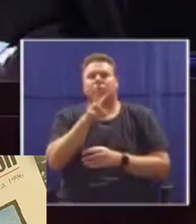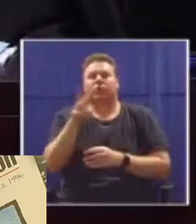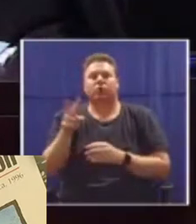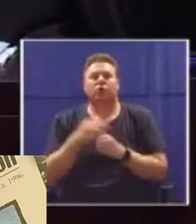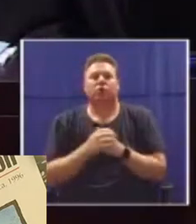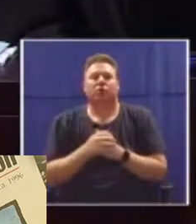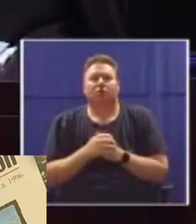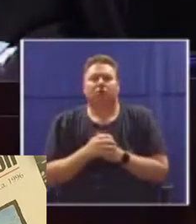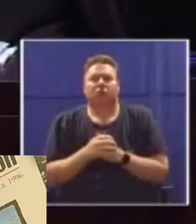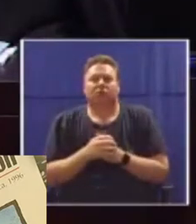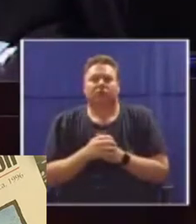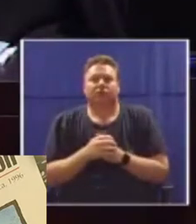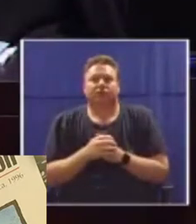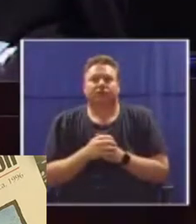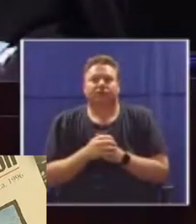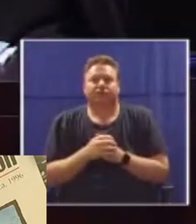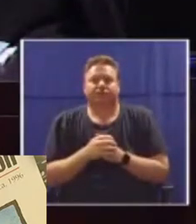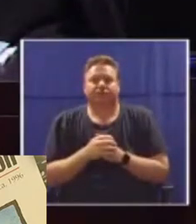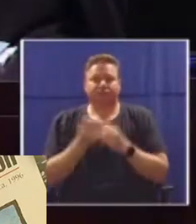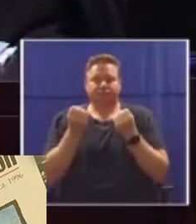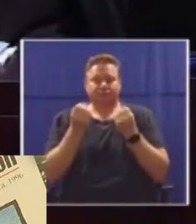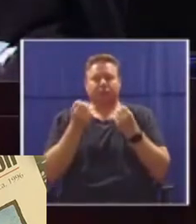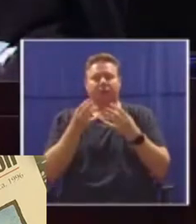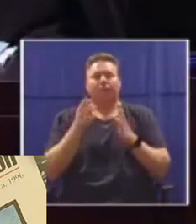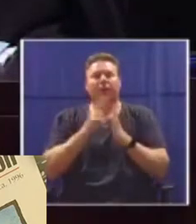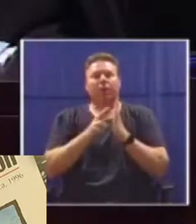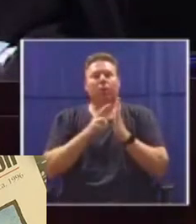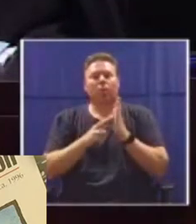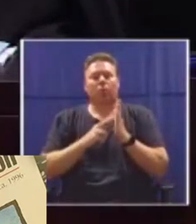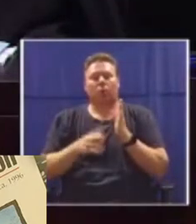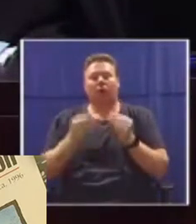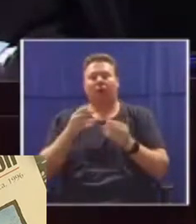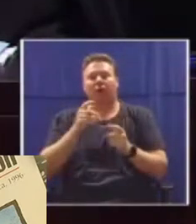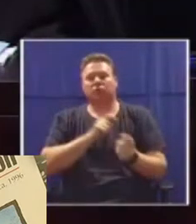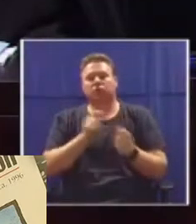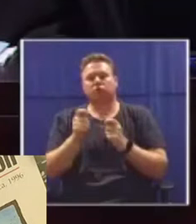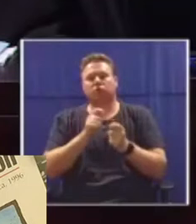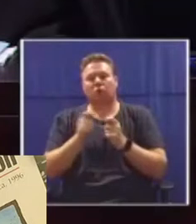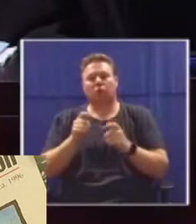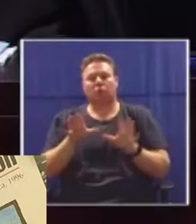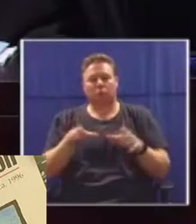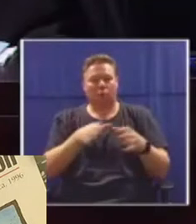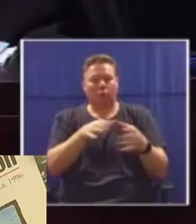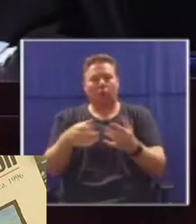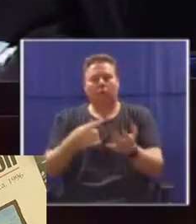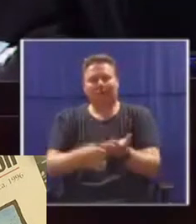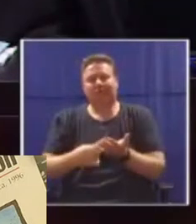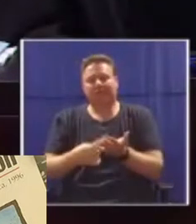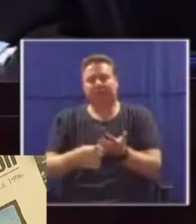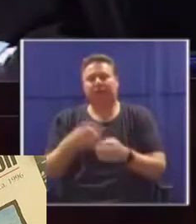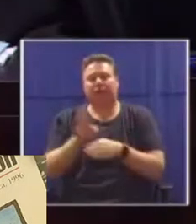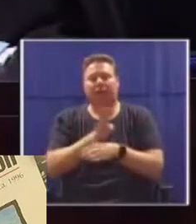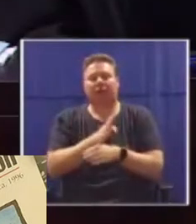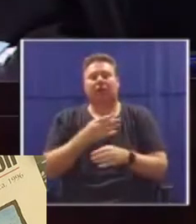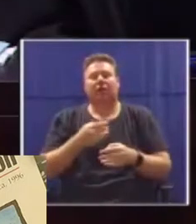further comments. Many regulatory and transport bodies were consulted on the bill, and submissions were received from